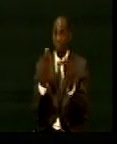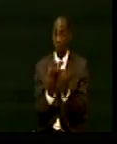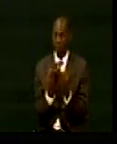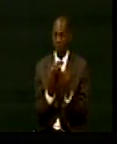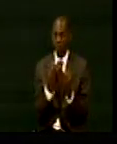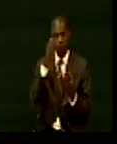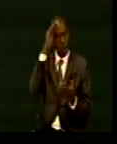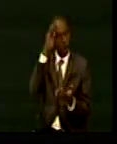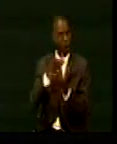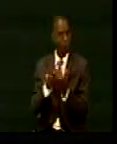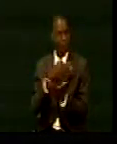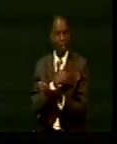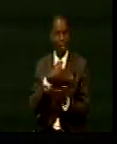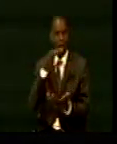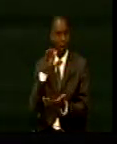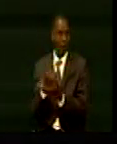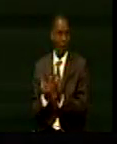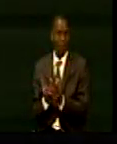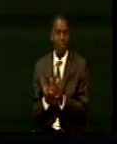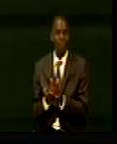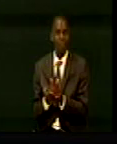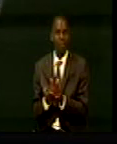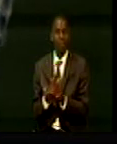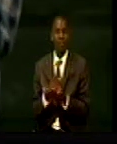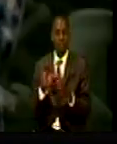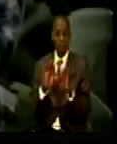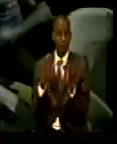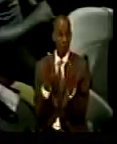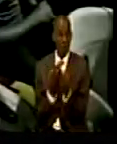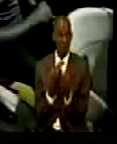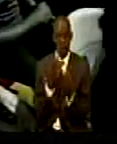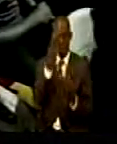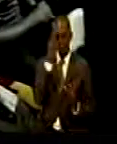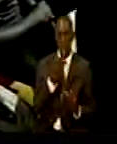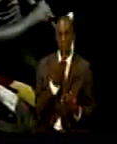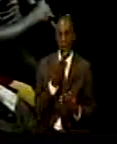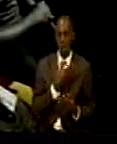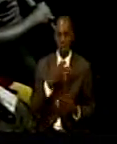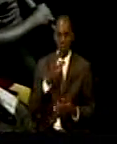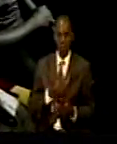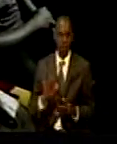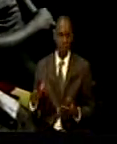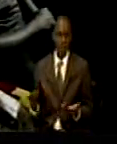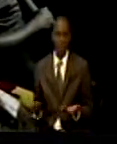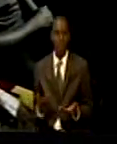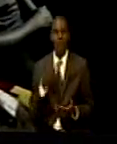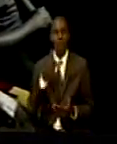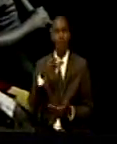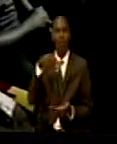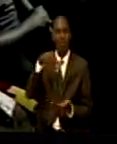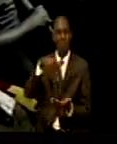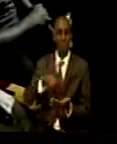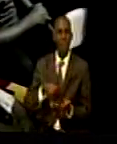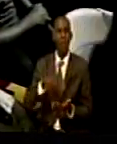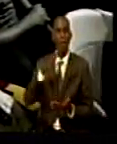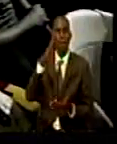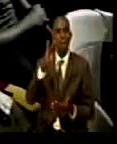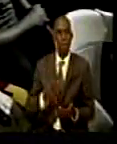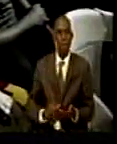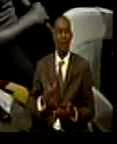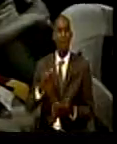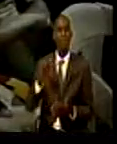wife. That is filially, husband and wife, parents and children. You stand by each